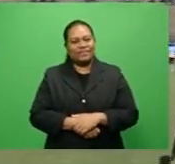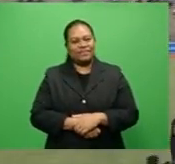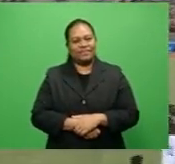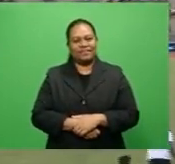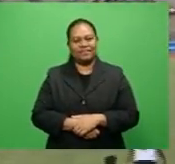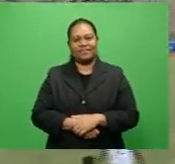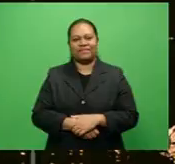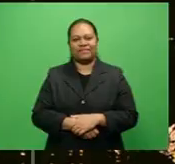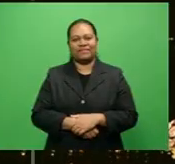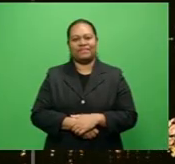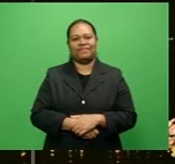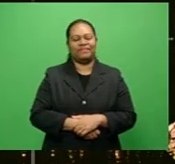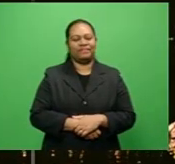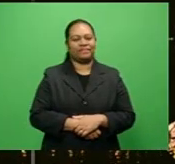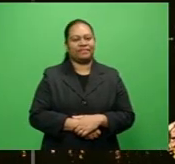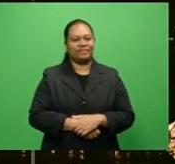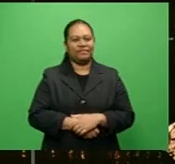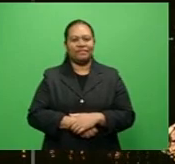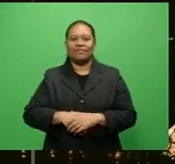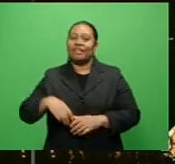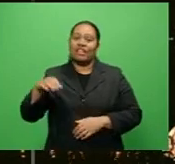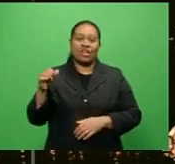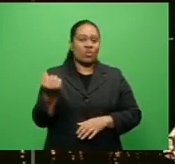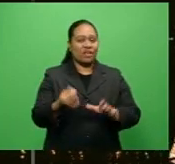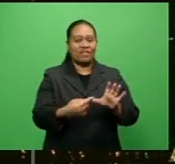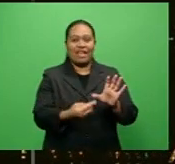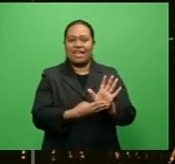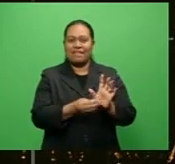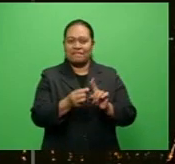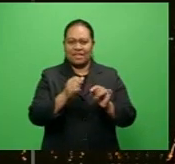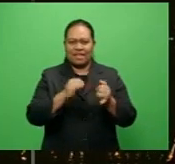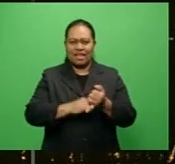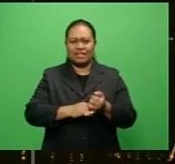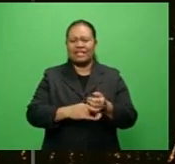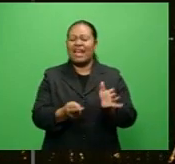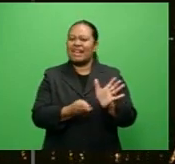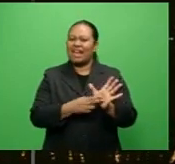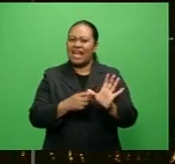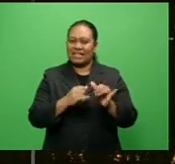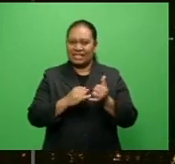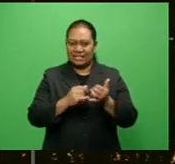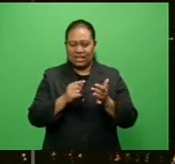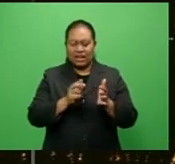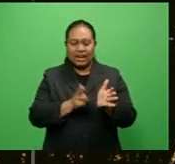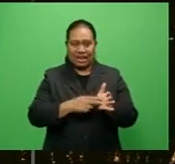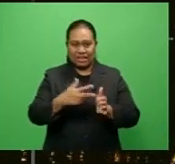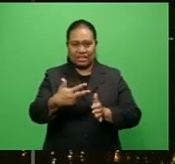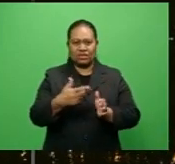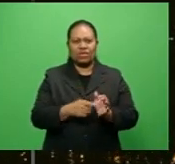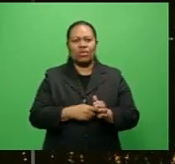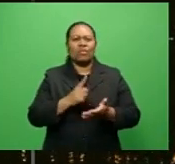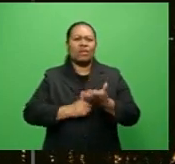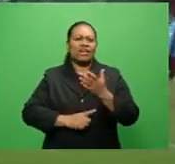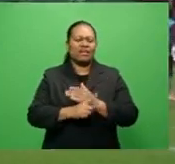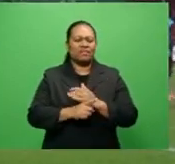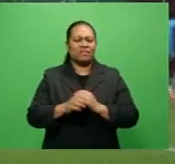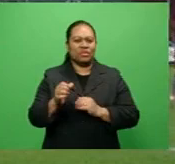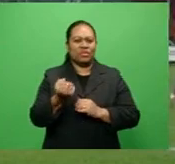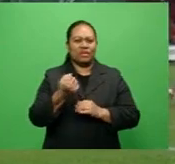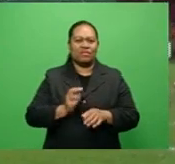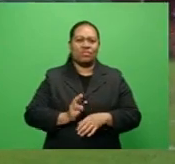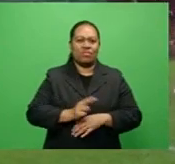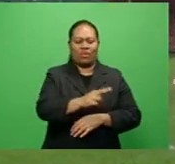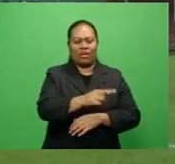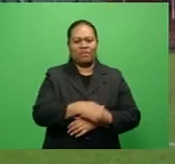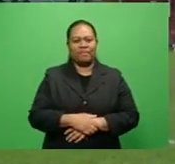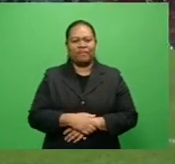FBC Sports. The win over the AMPS Industries Nasino football side was a much-needed one for the Rewa football. Head coach